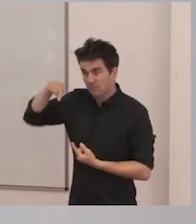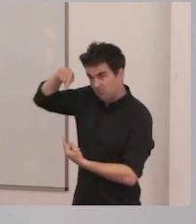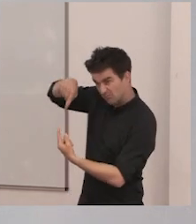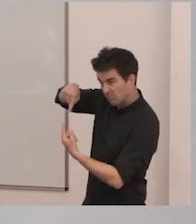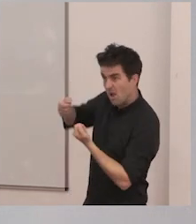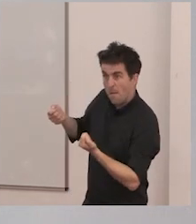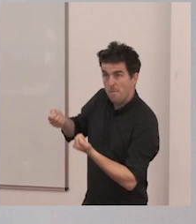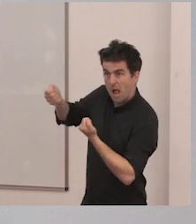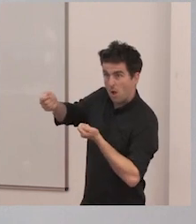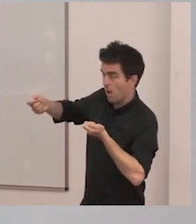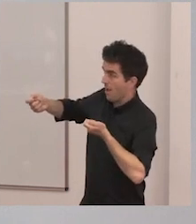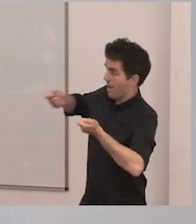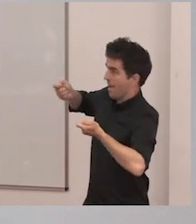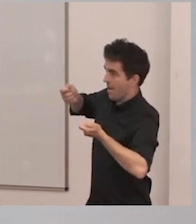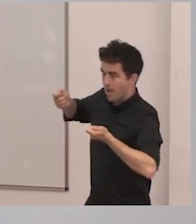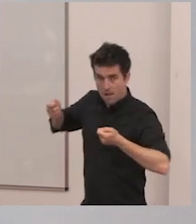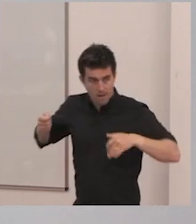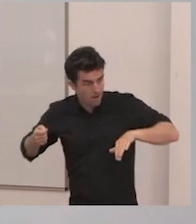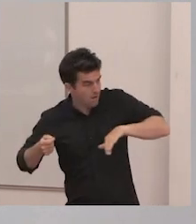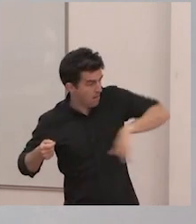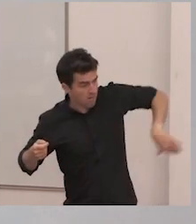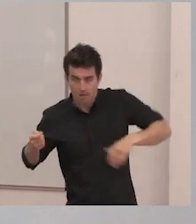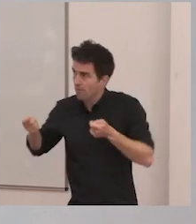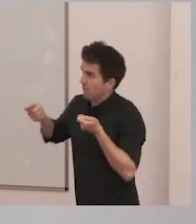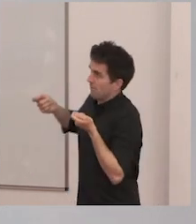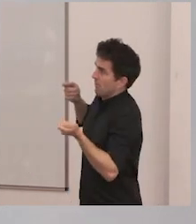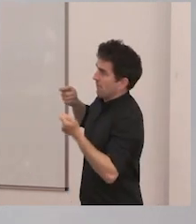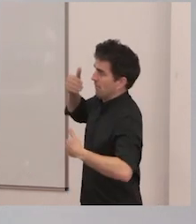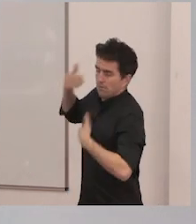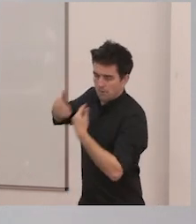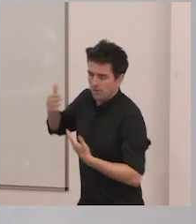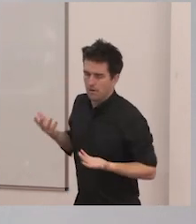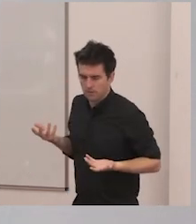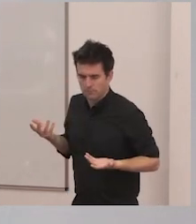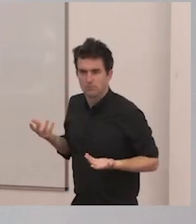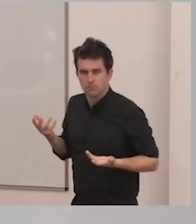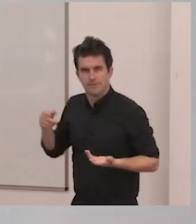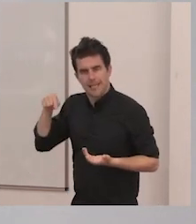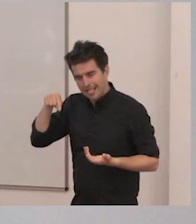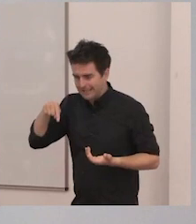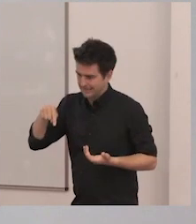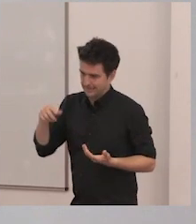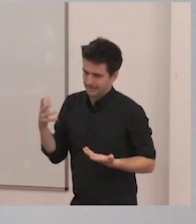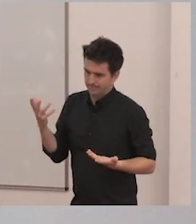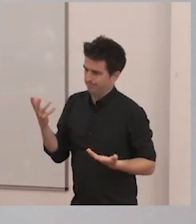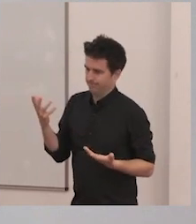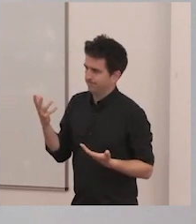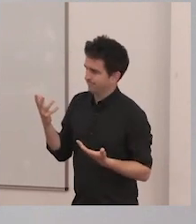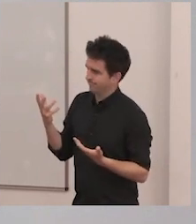racism, sexism, ageism, and cis